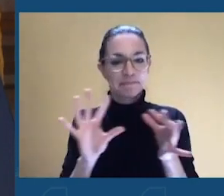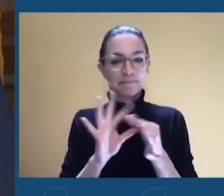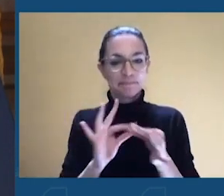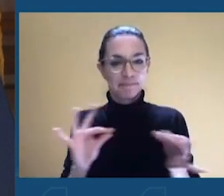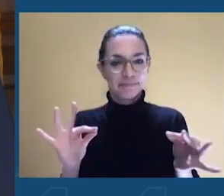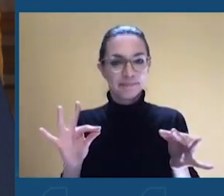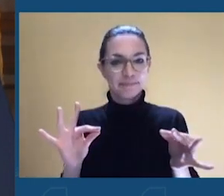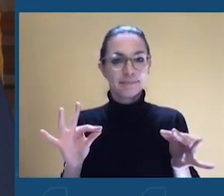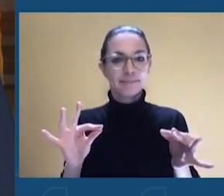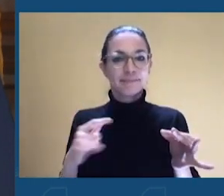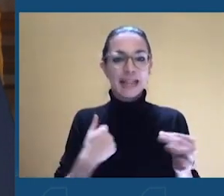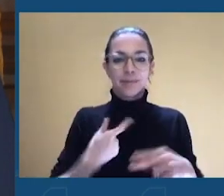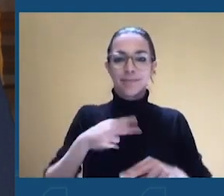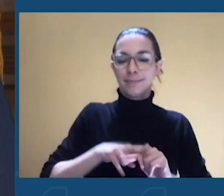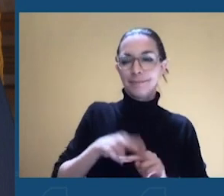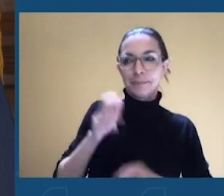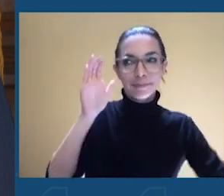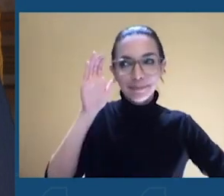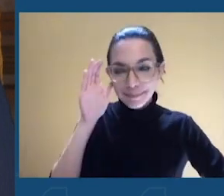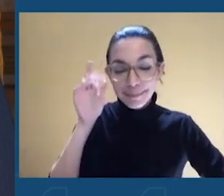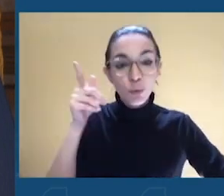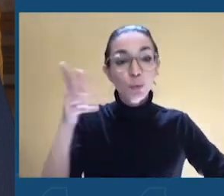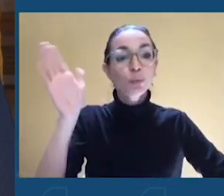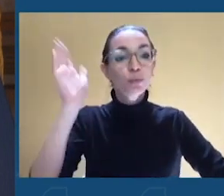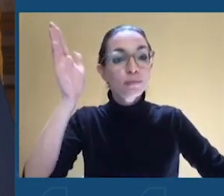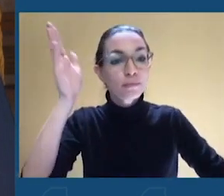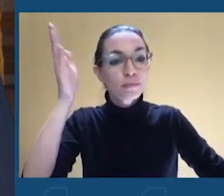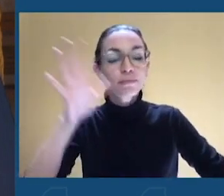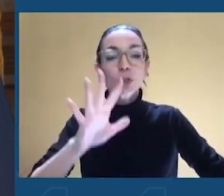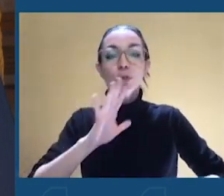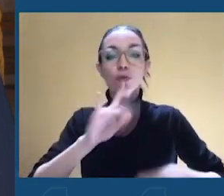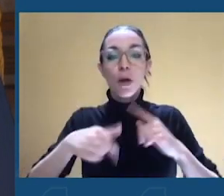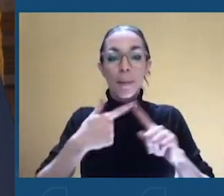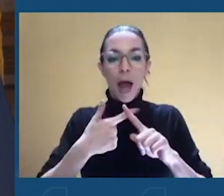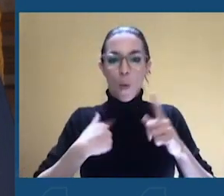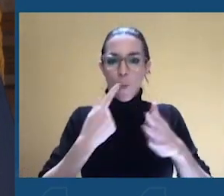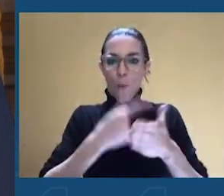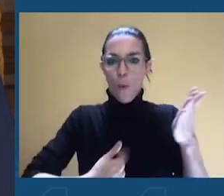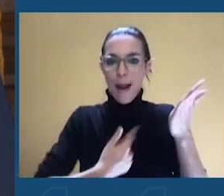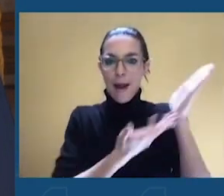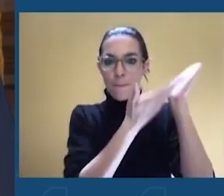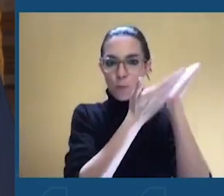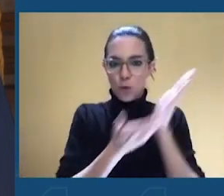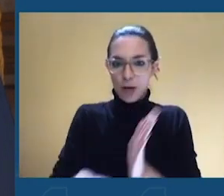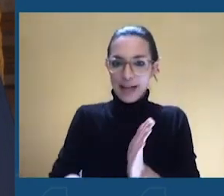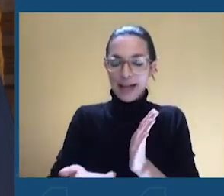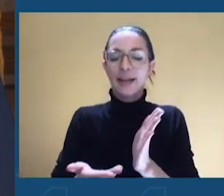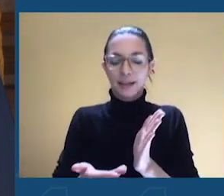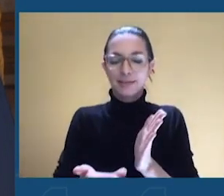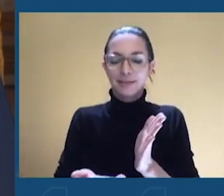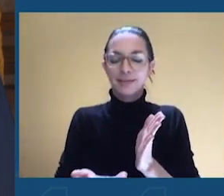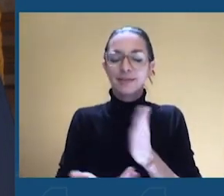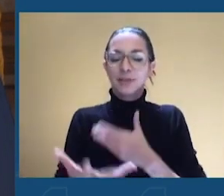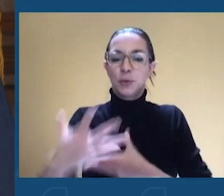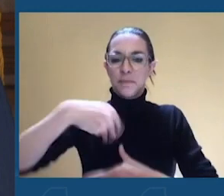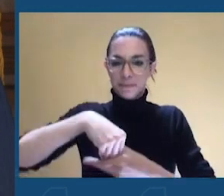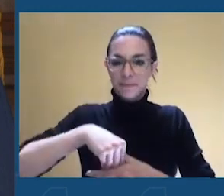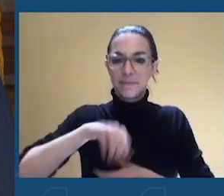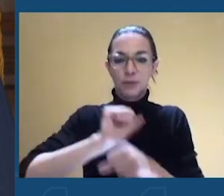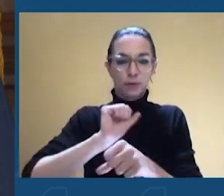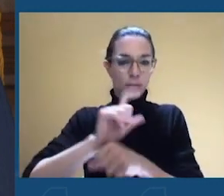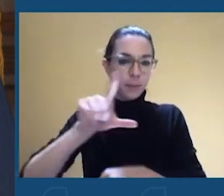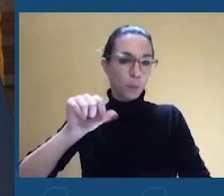Sitting there listening to you talk about what I bring to the table and the desire to really want to care for